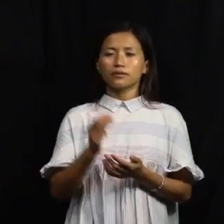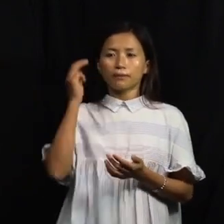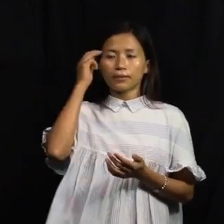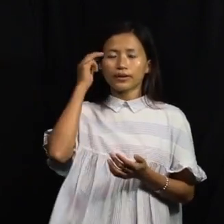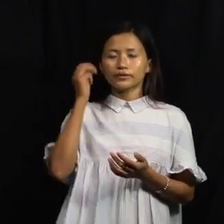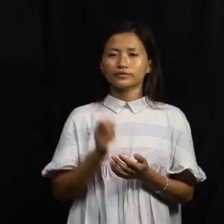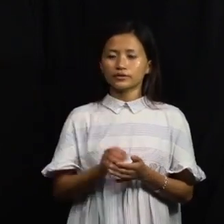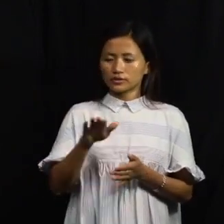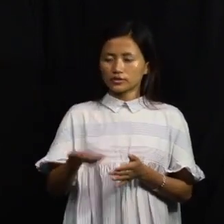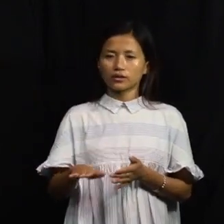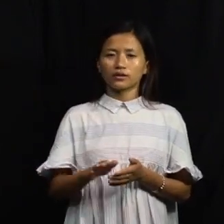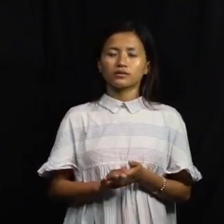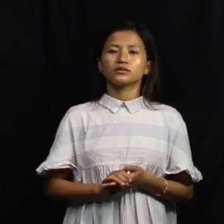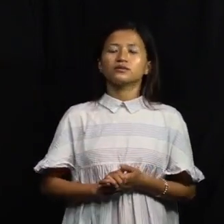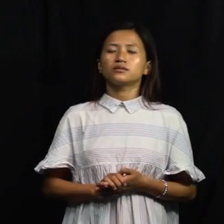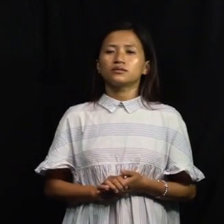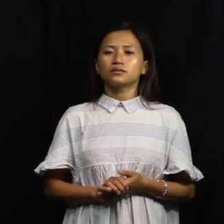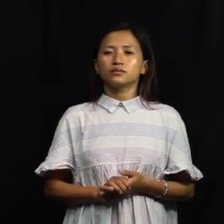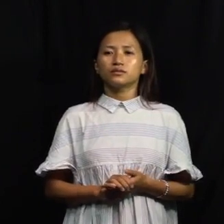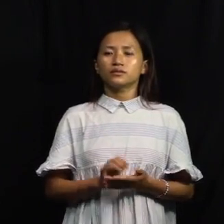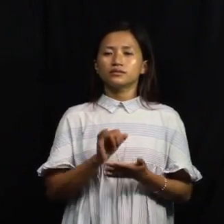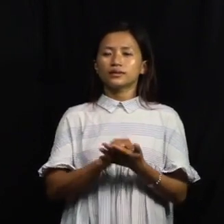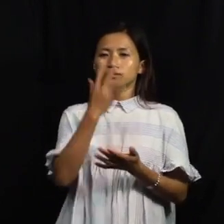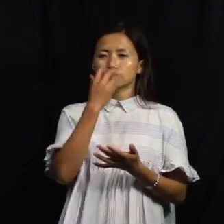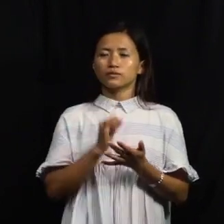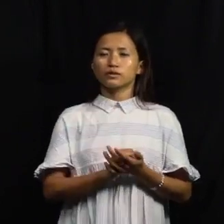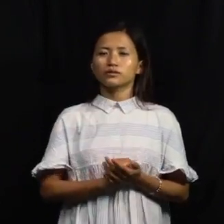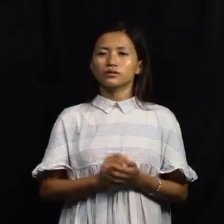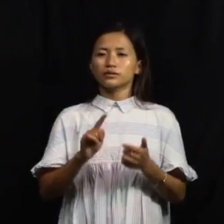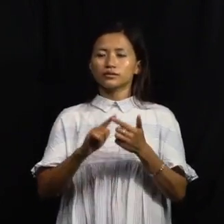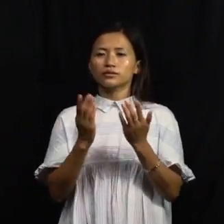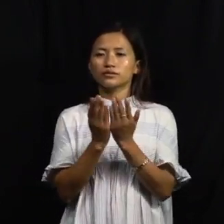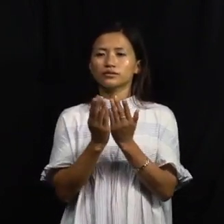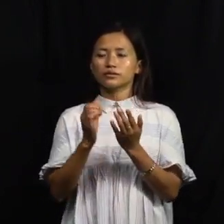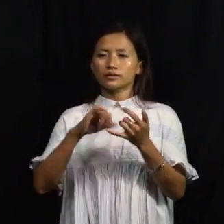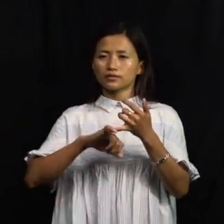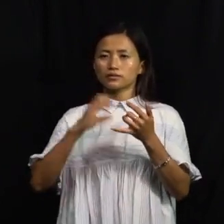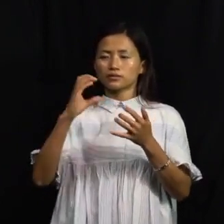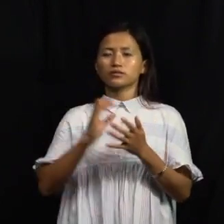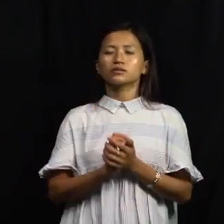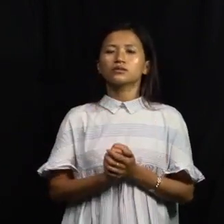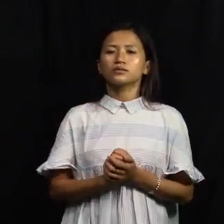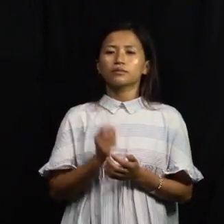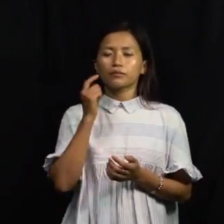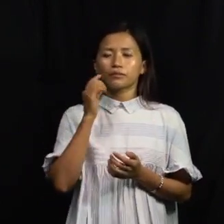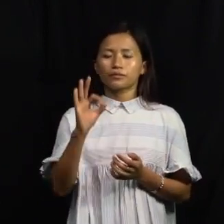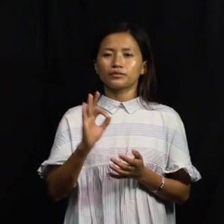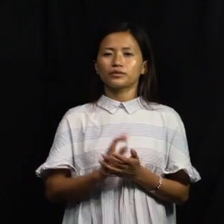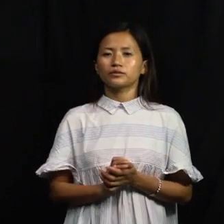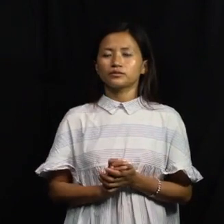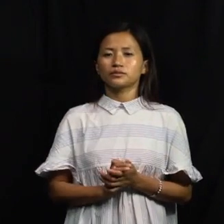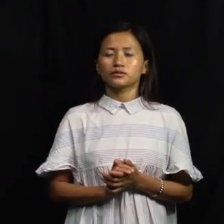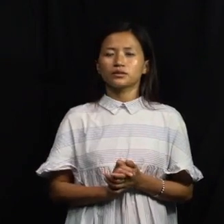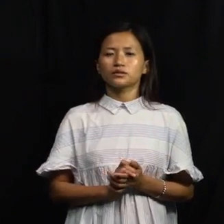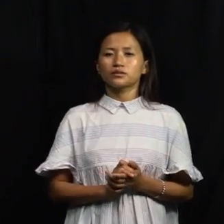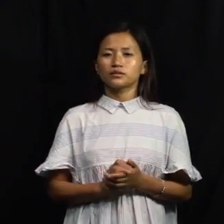of the child, the psychology of the child, isn't it? That is why educational psychology is also important. Okay, the next one